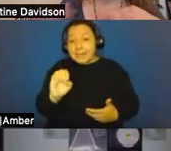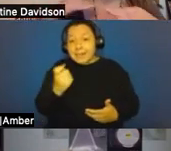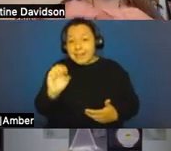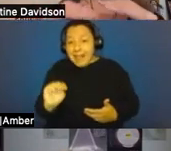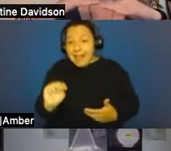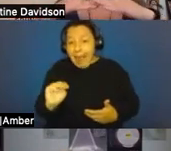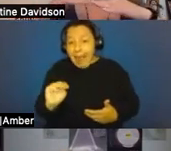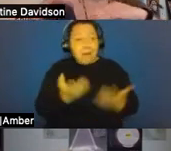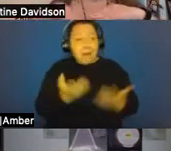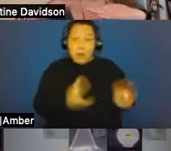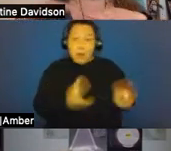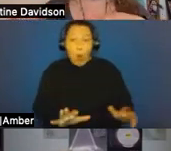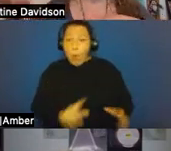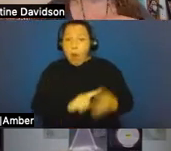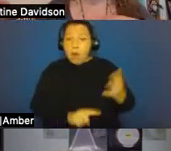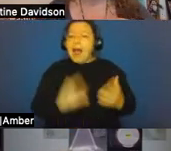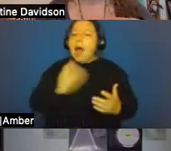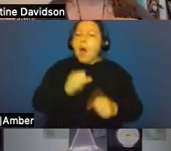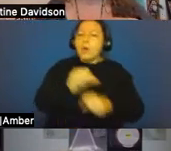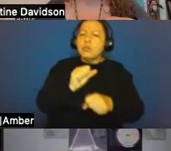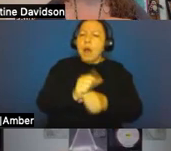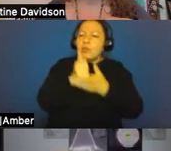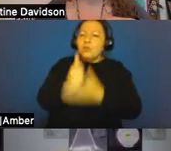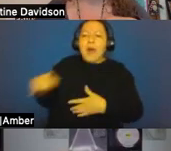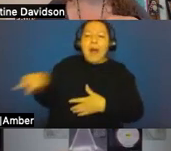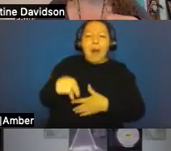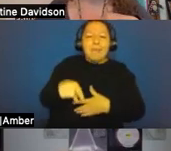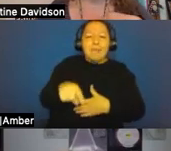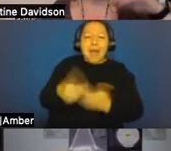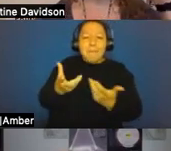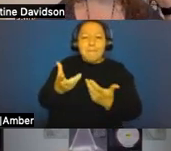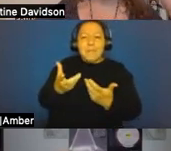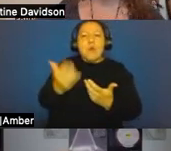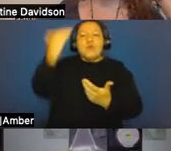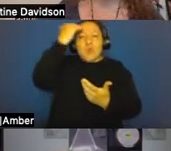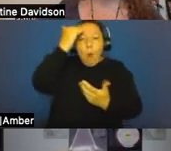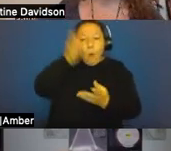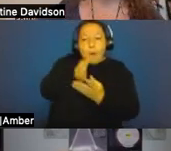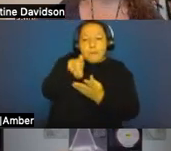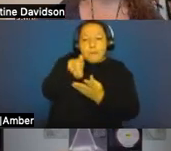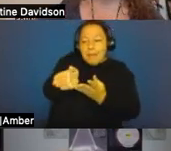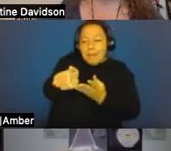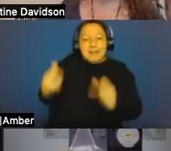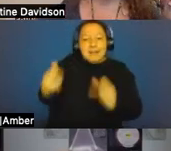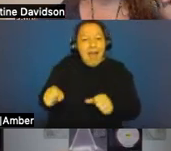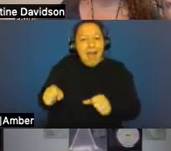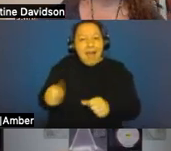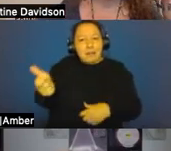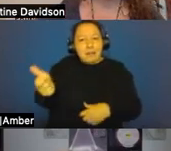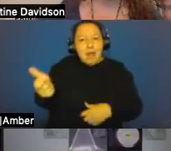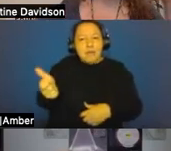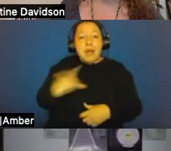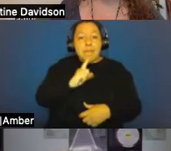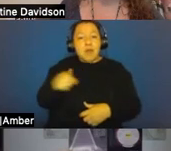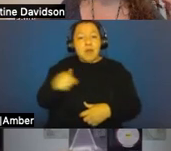And so our role is to kind of help them navigate the many paths they can take while making sure that they are the expert in their own lives and